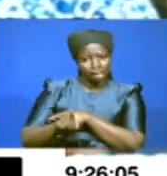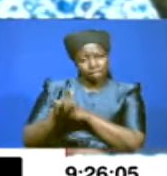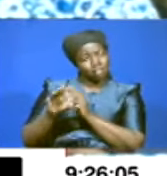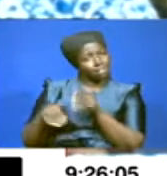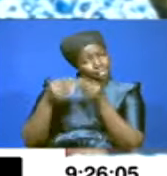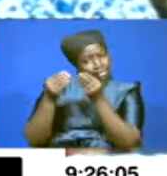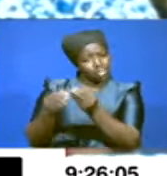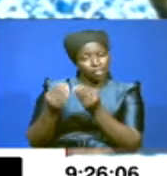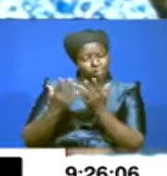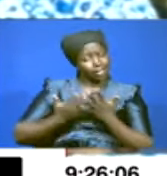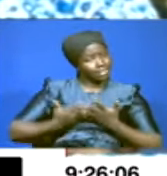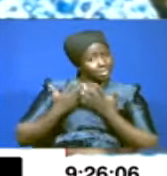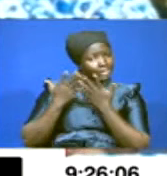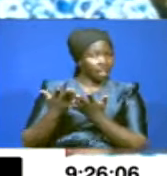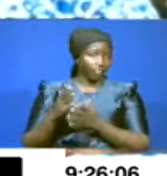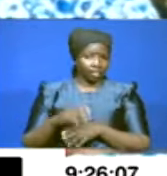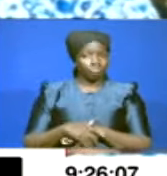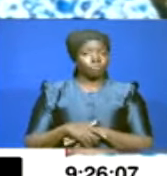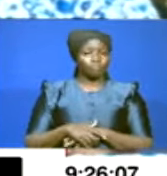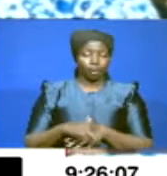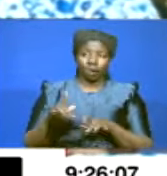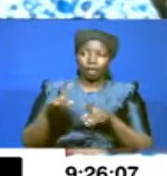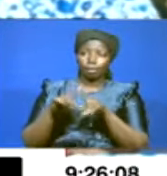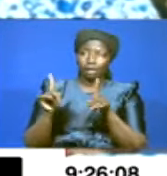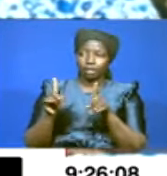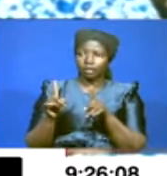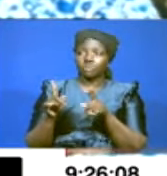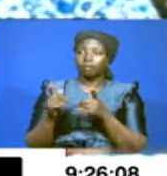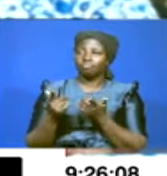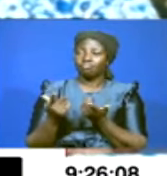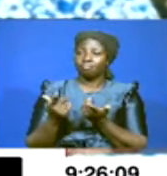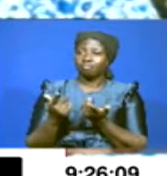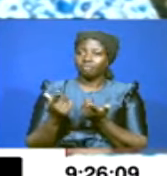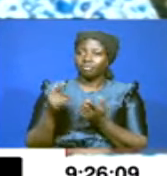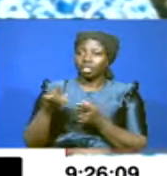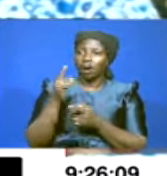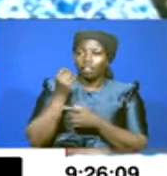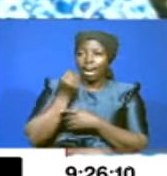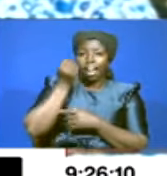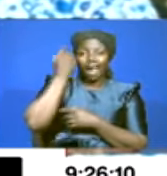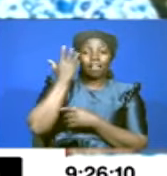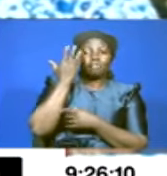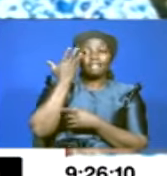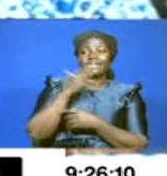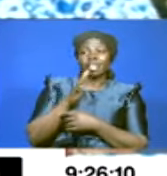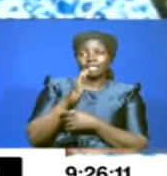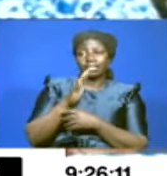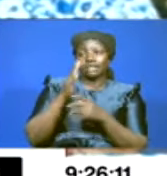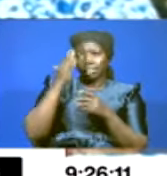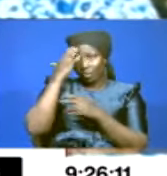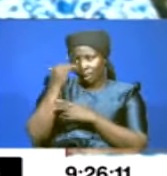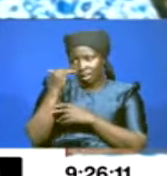be sacrifice. But she understood, because by